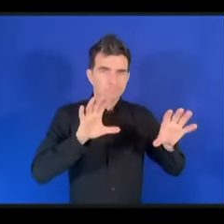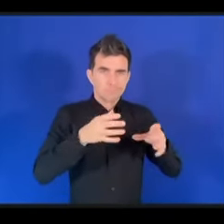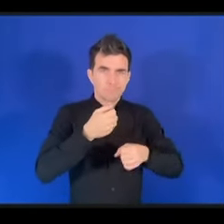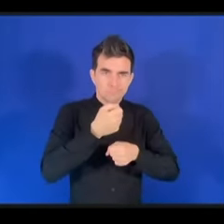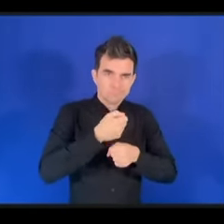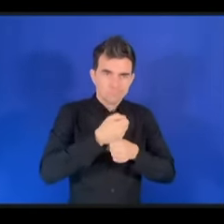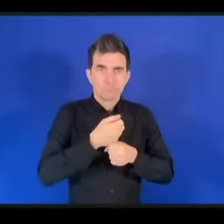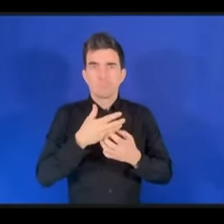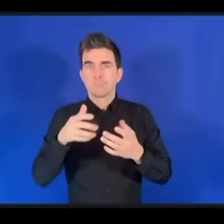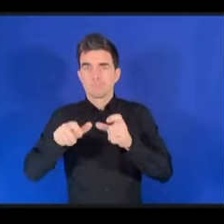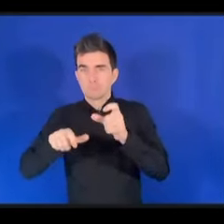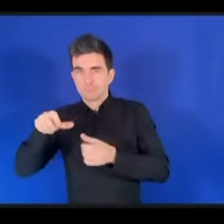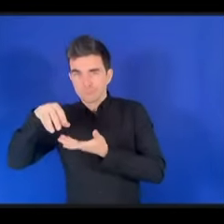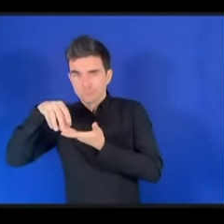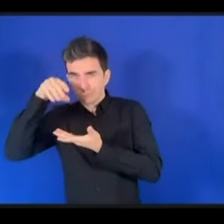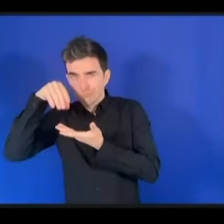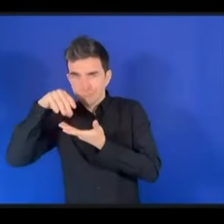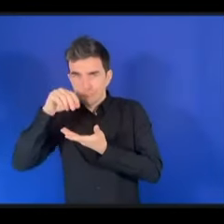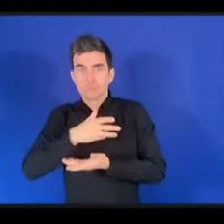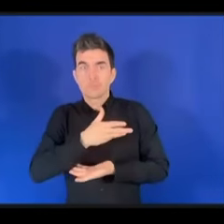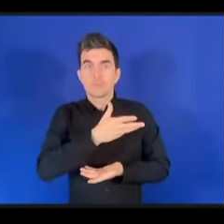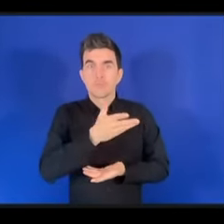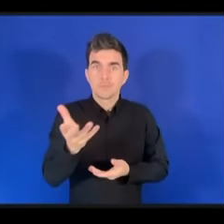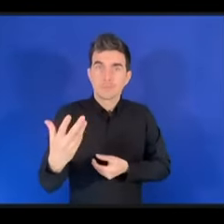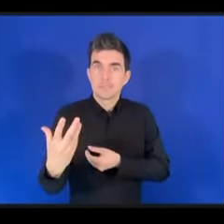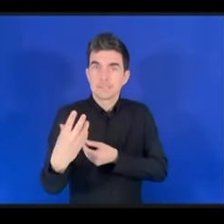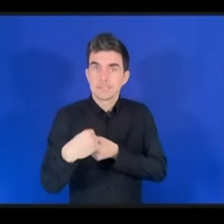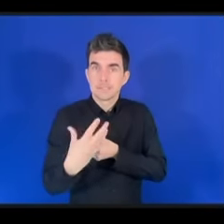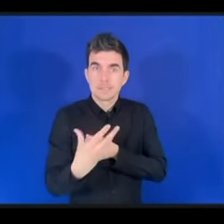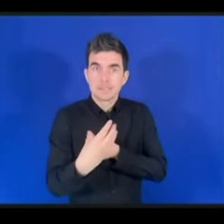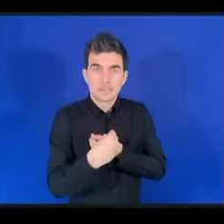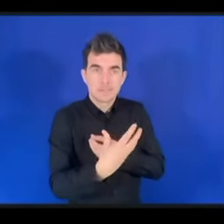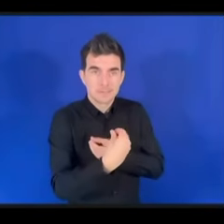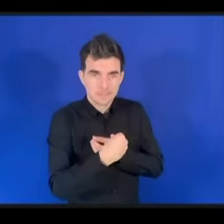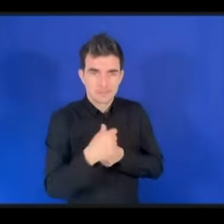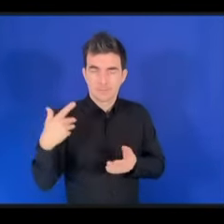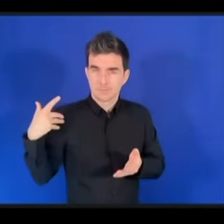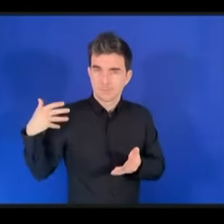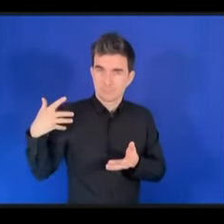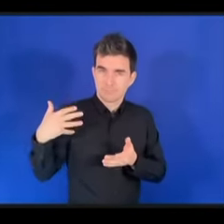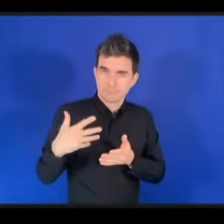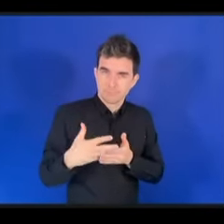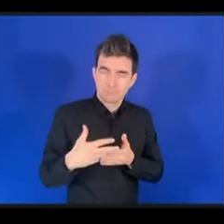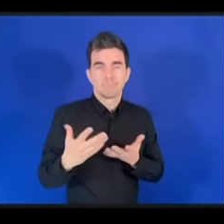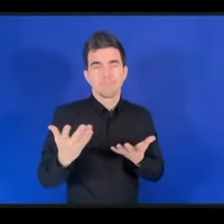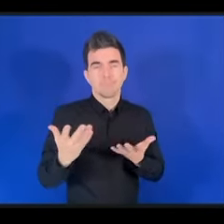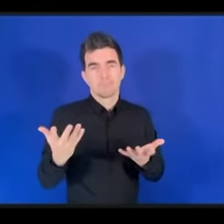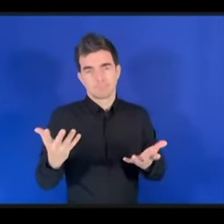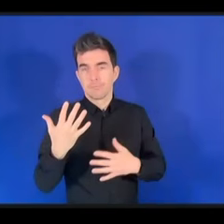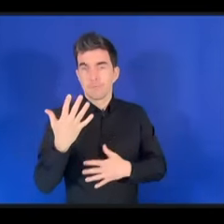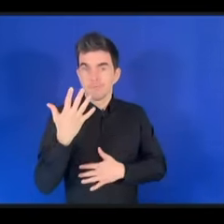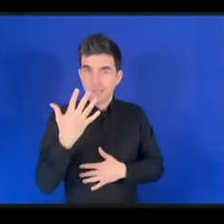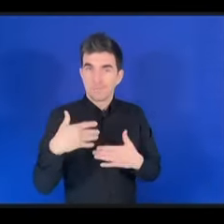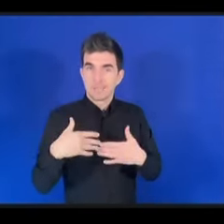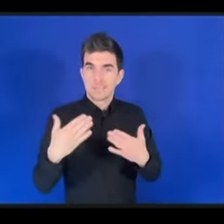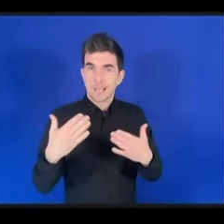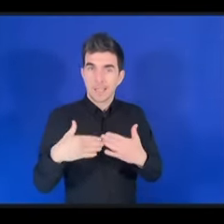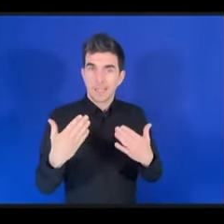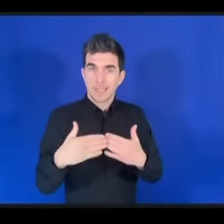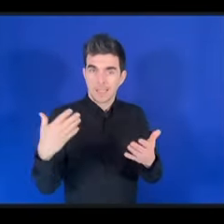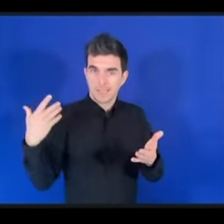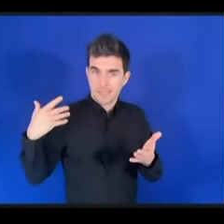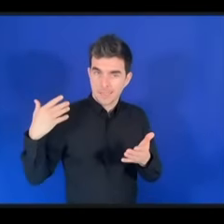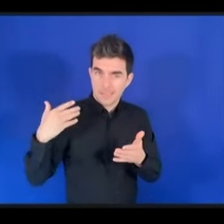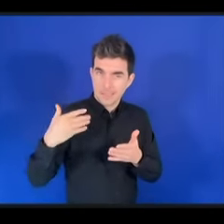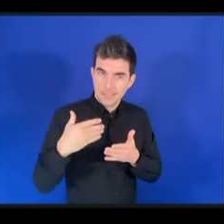Over the past 5 days, more than 8,000 stakeholders with diverse backgrounds from all over the